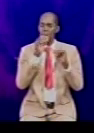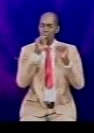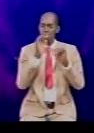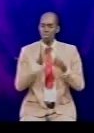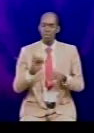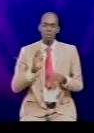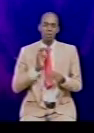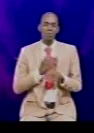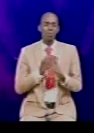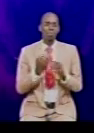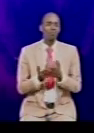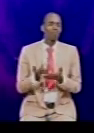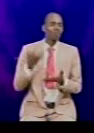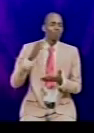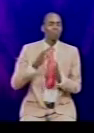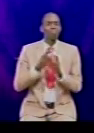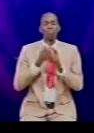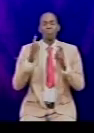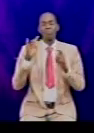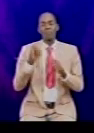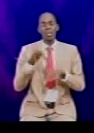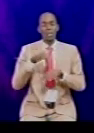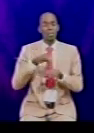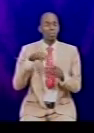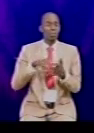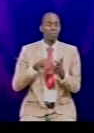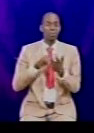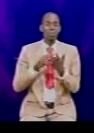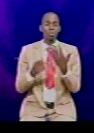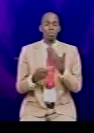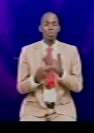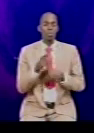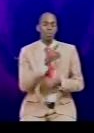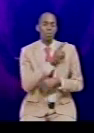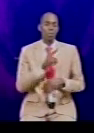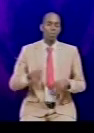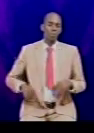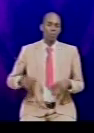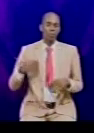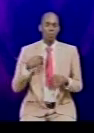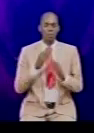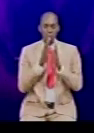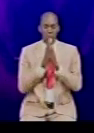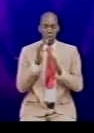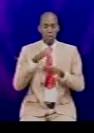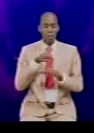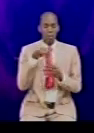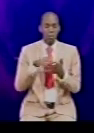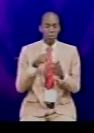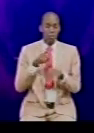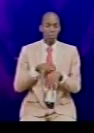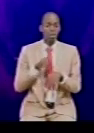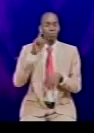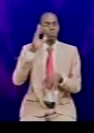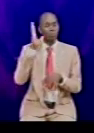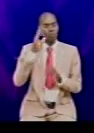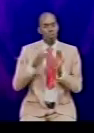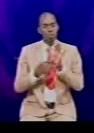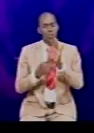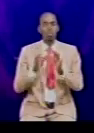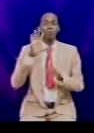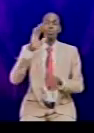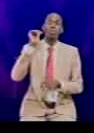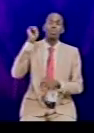and mightily in this great retreat. Lord, we pray that in this session, you will reveal yourself to